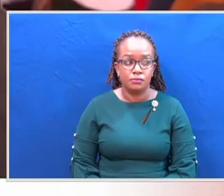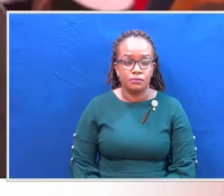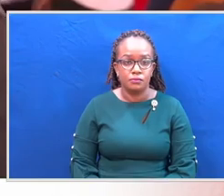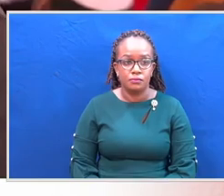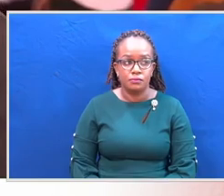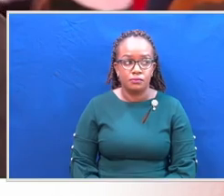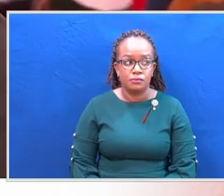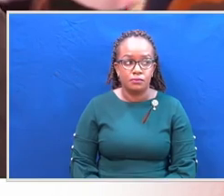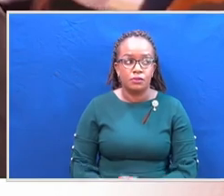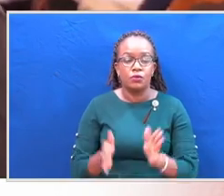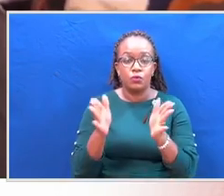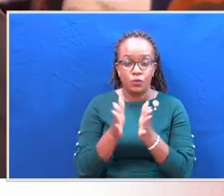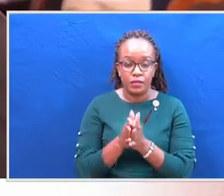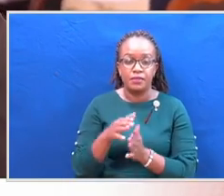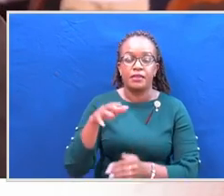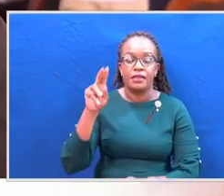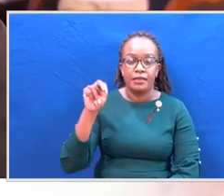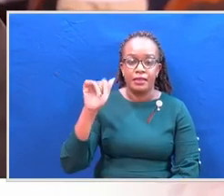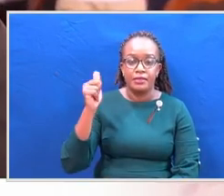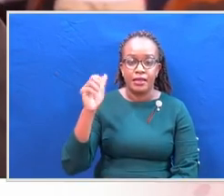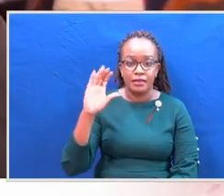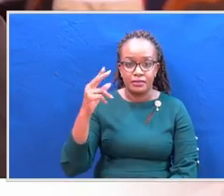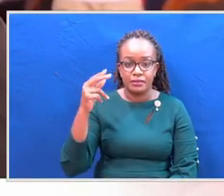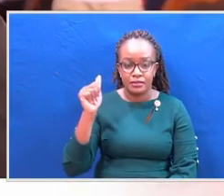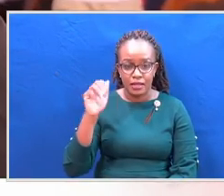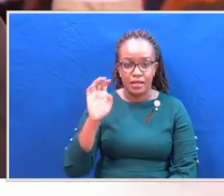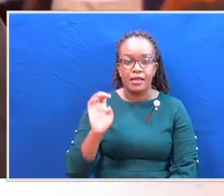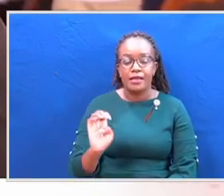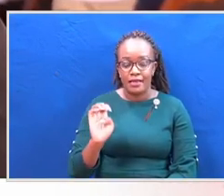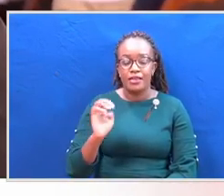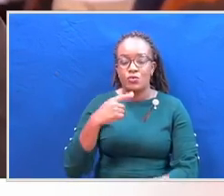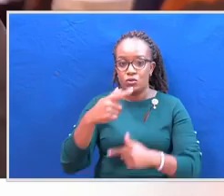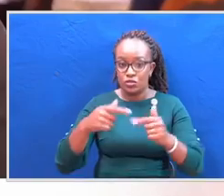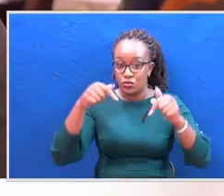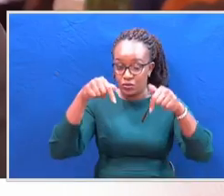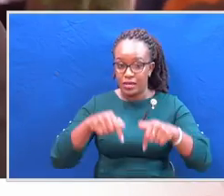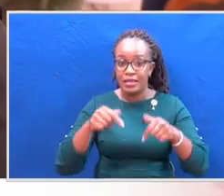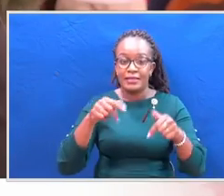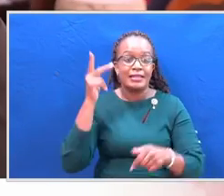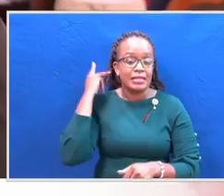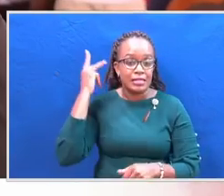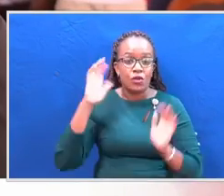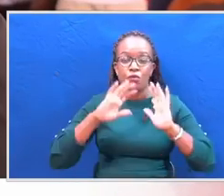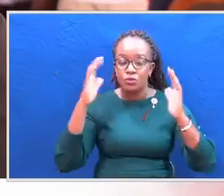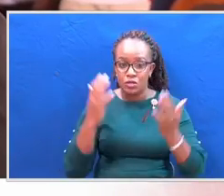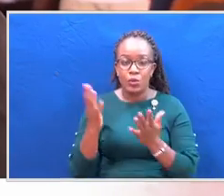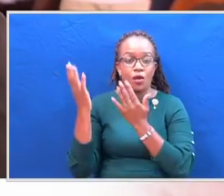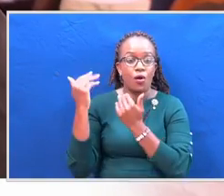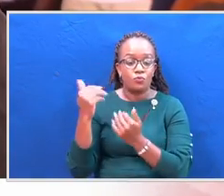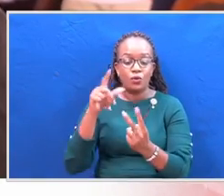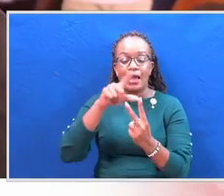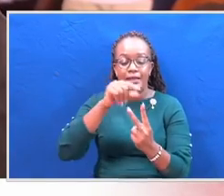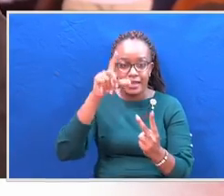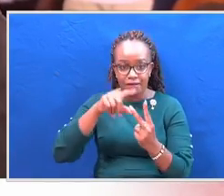With Simeon Nyachae's book being closed today, the Kisii community will be looking forward to identify